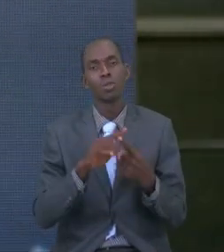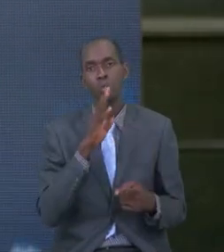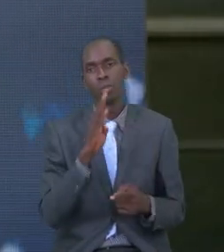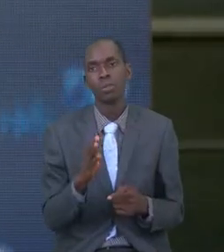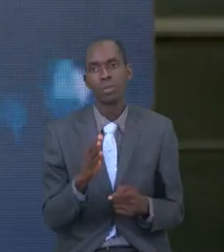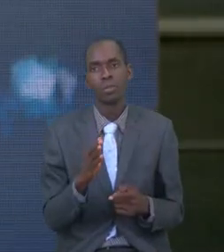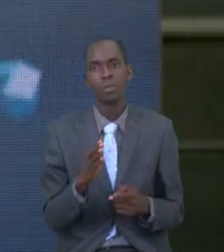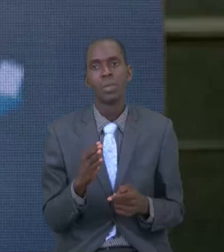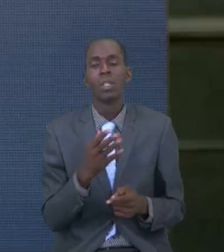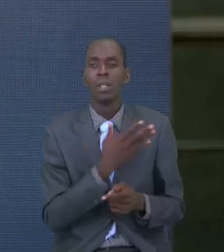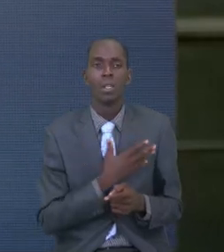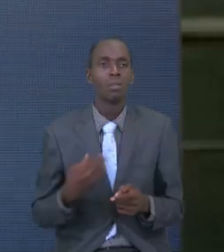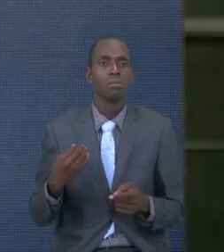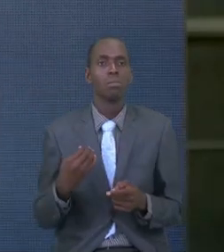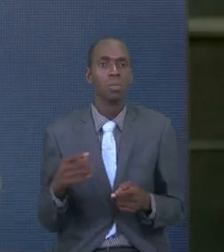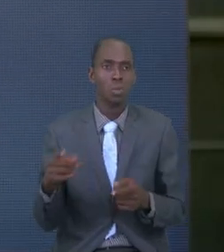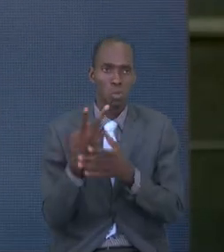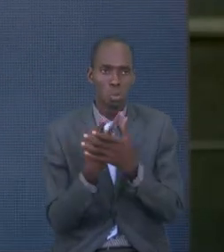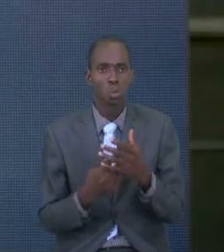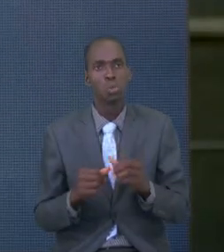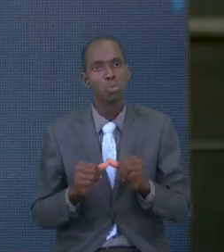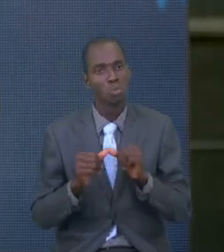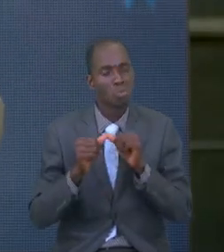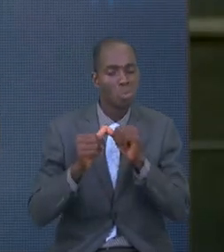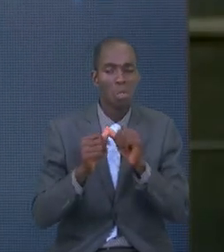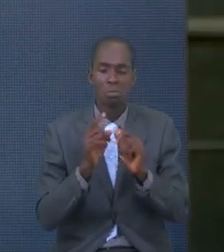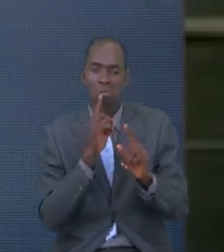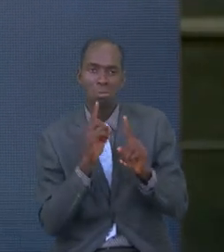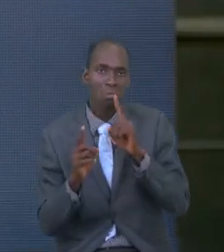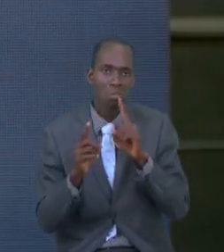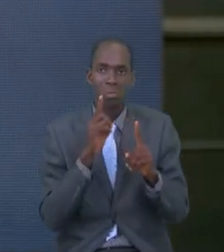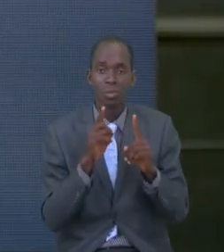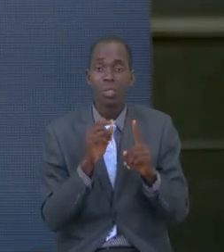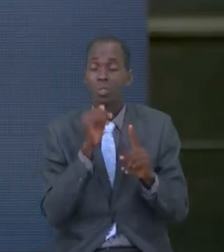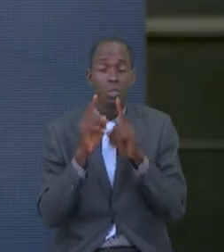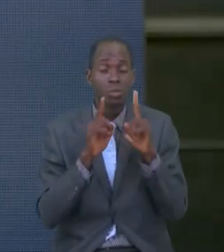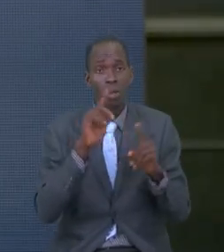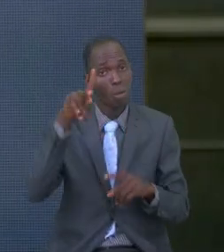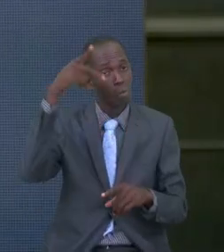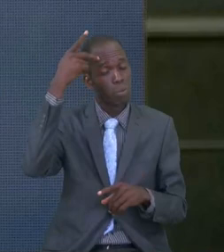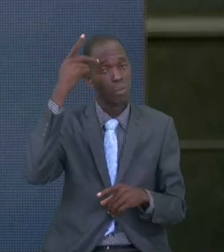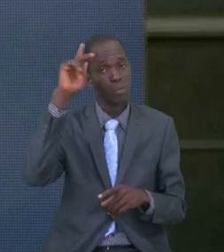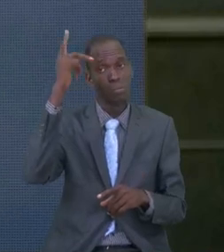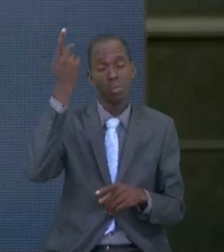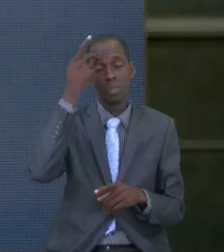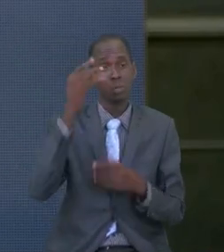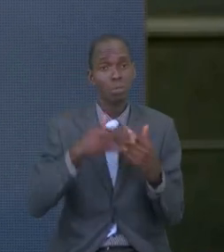as they still went on and talked, they didn't talk politics, they talked ministry.